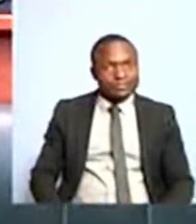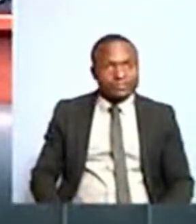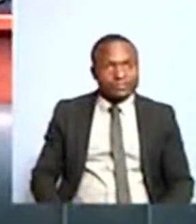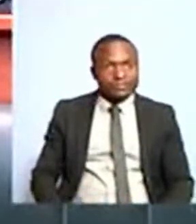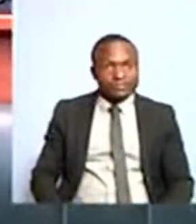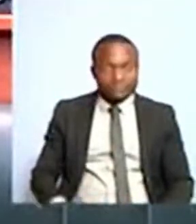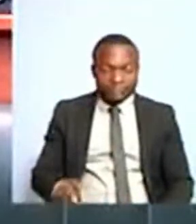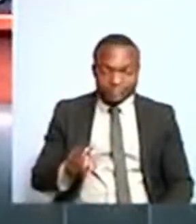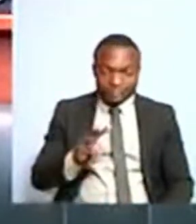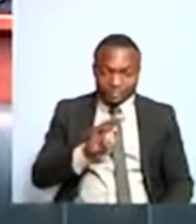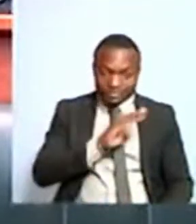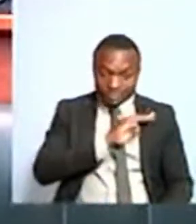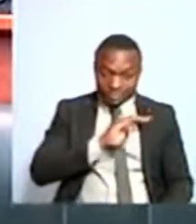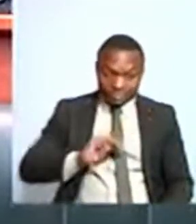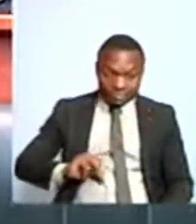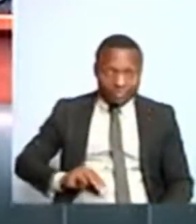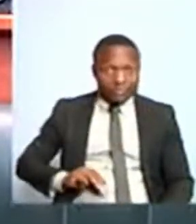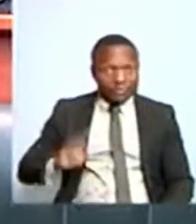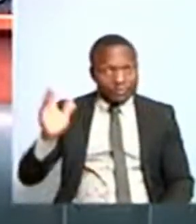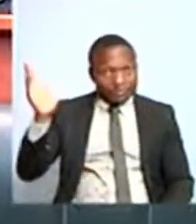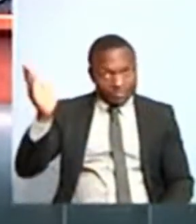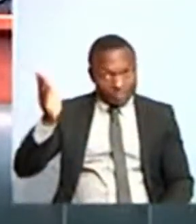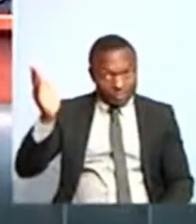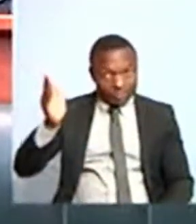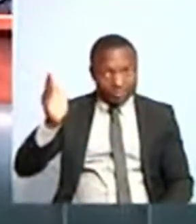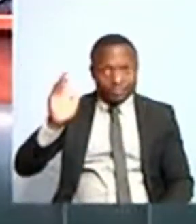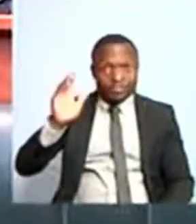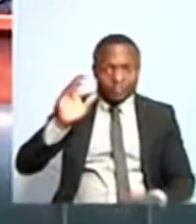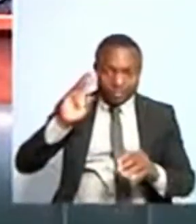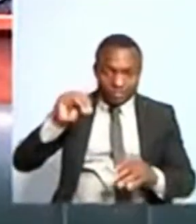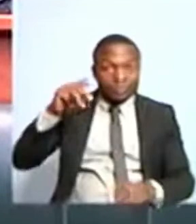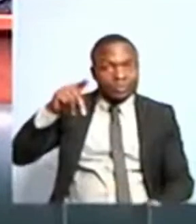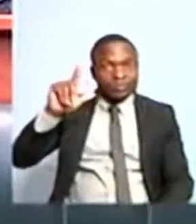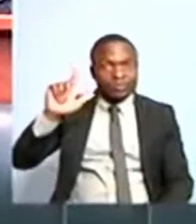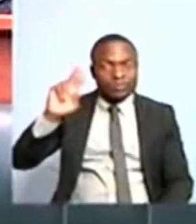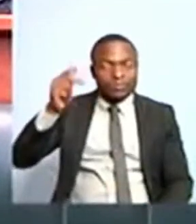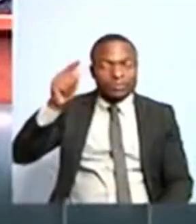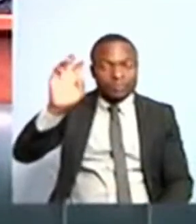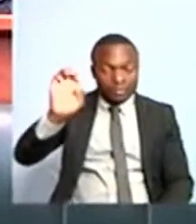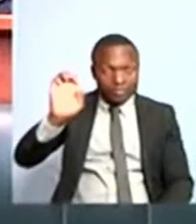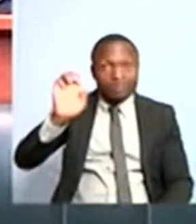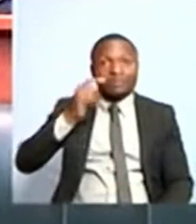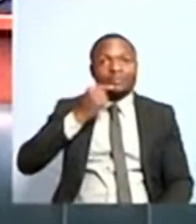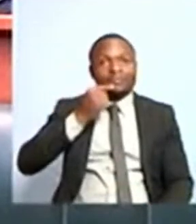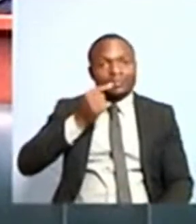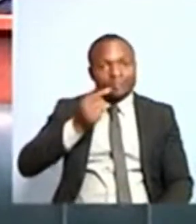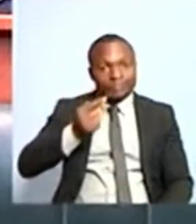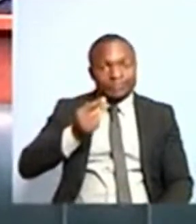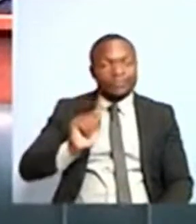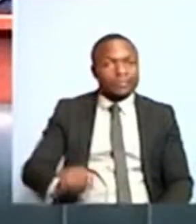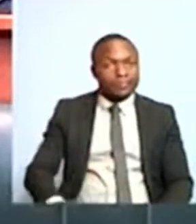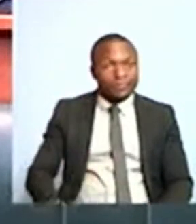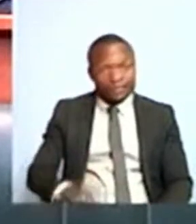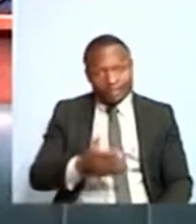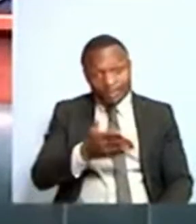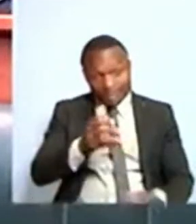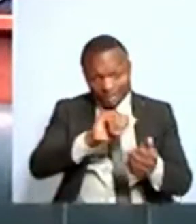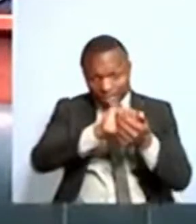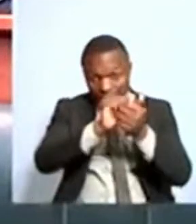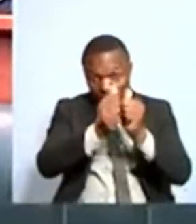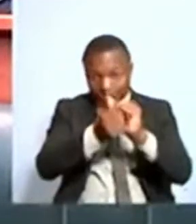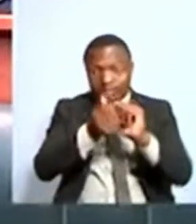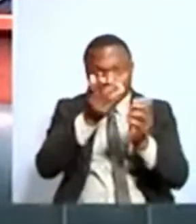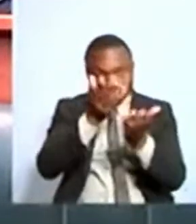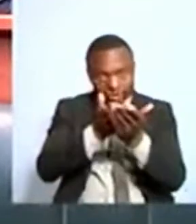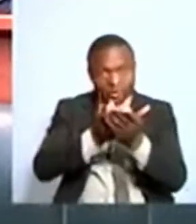the honourable member debating, the honourable member for Lunte, has considered that, in fact, the amendment proposed